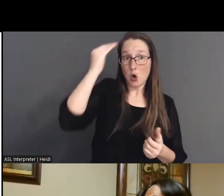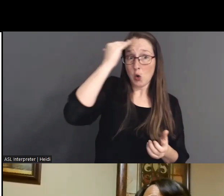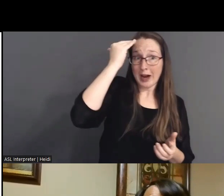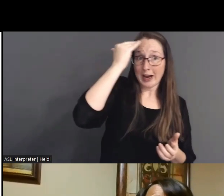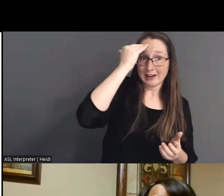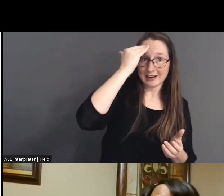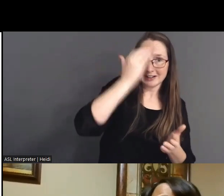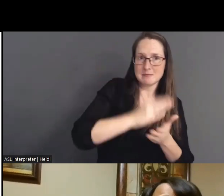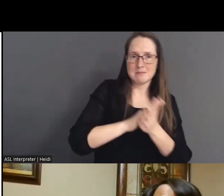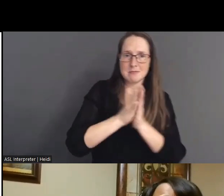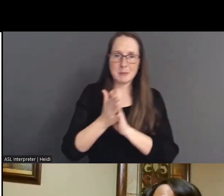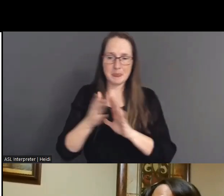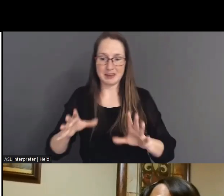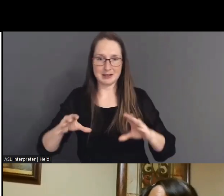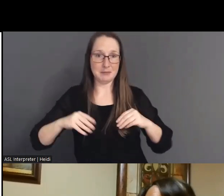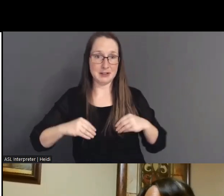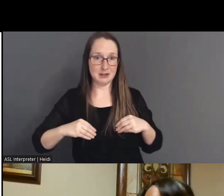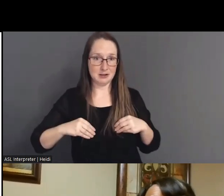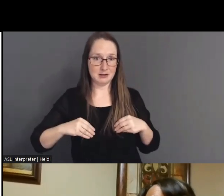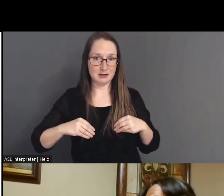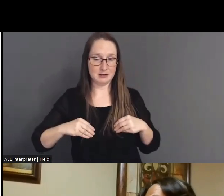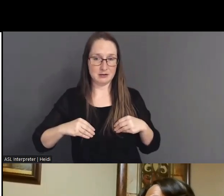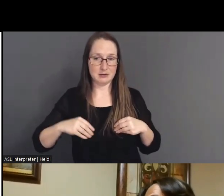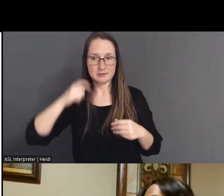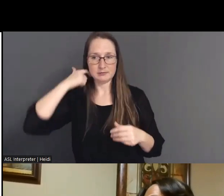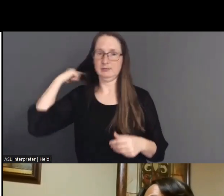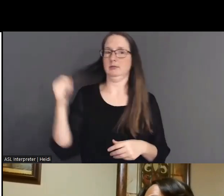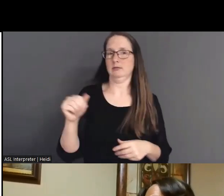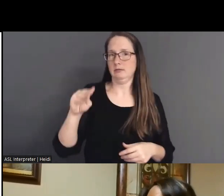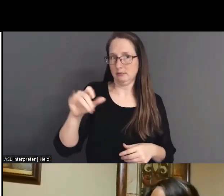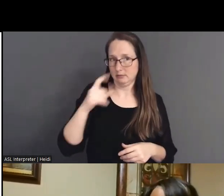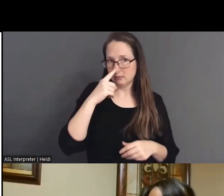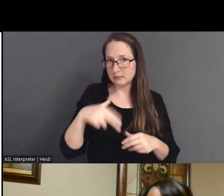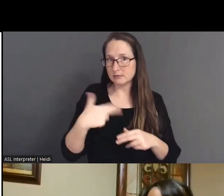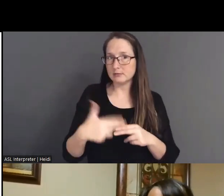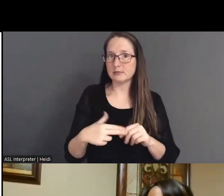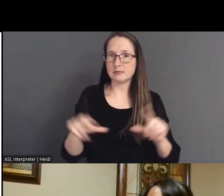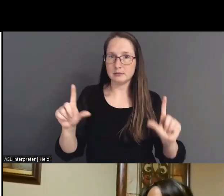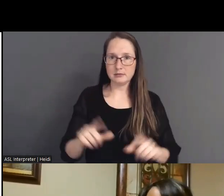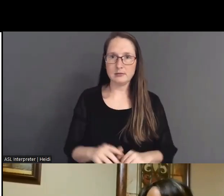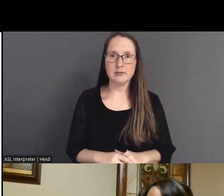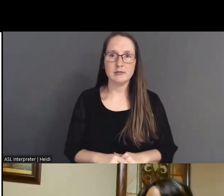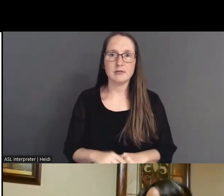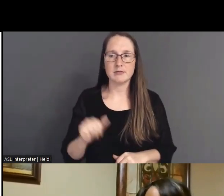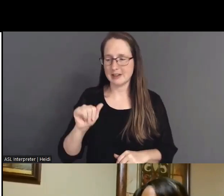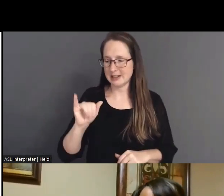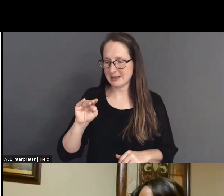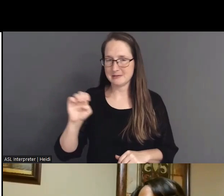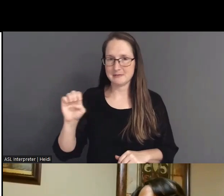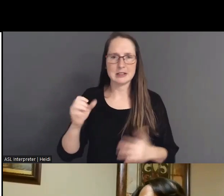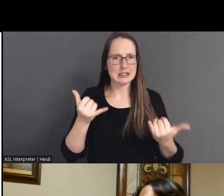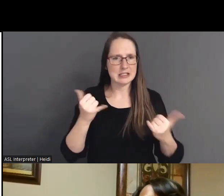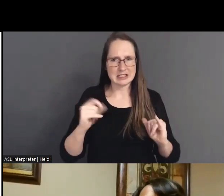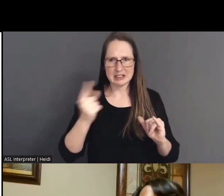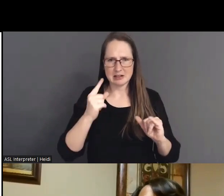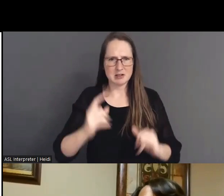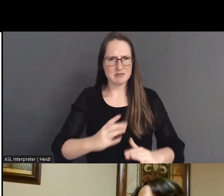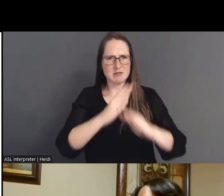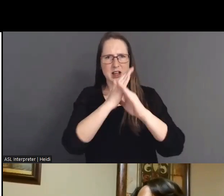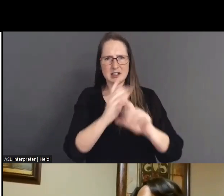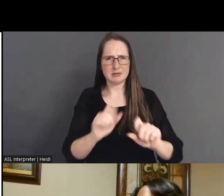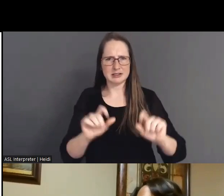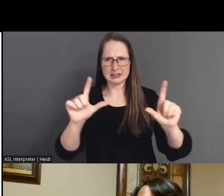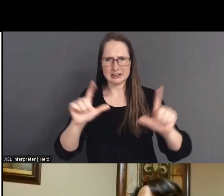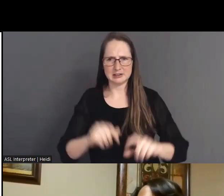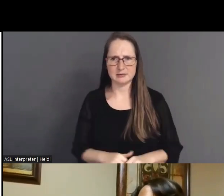to acceptance. Amy, you can change the slide. I'm still having something blocking the